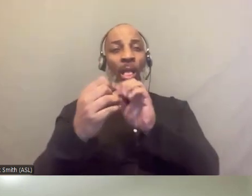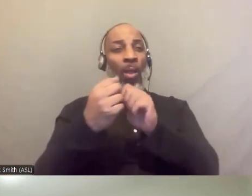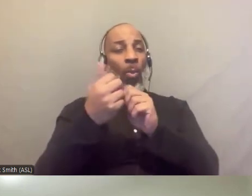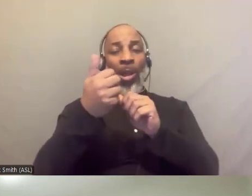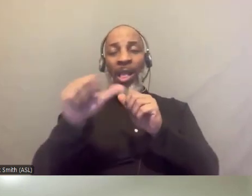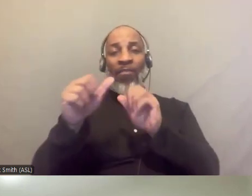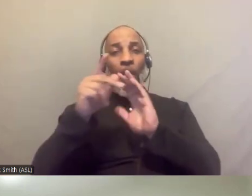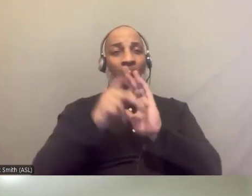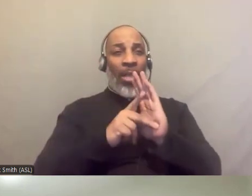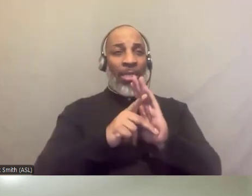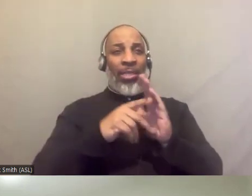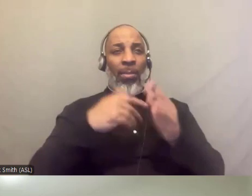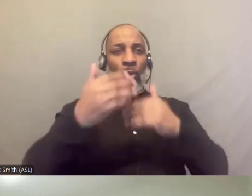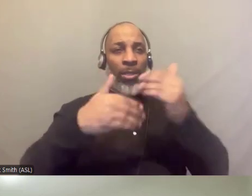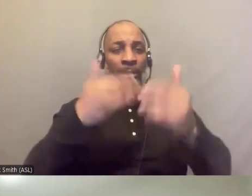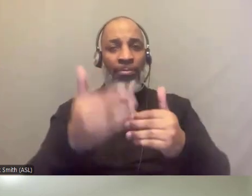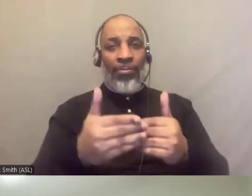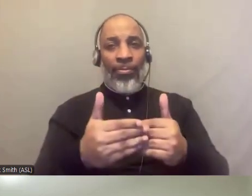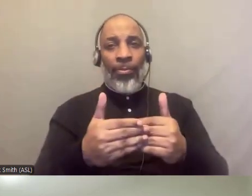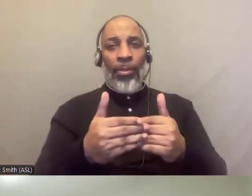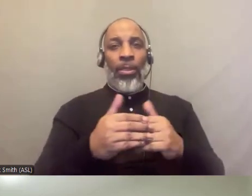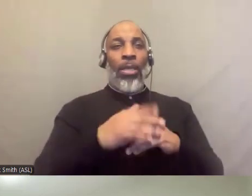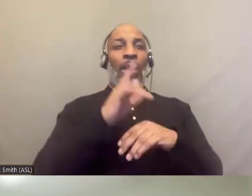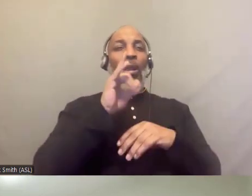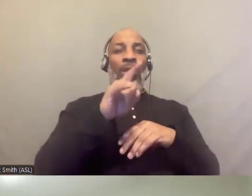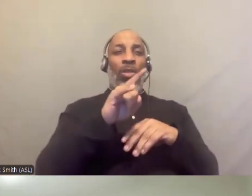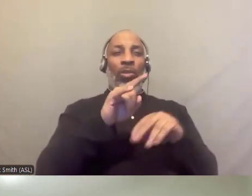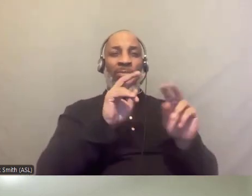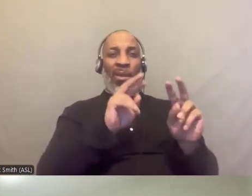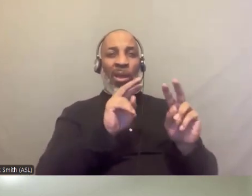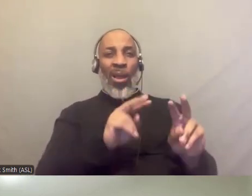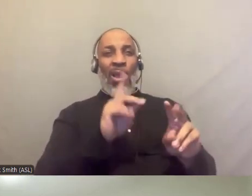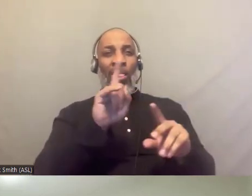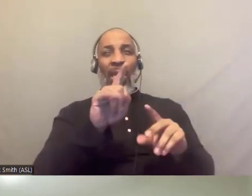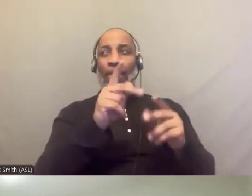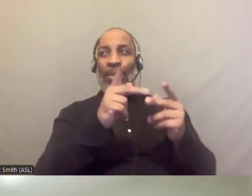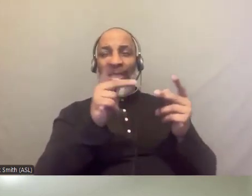procedures and overarching laws govern that particular position.